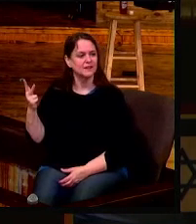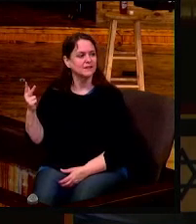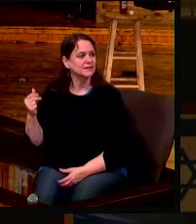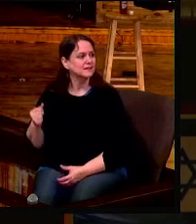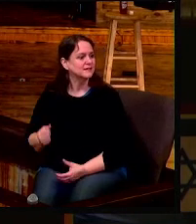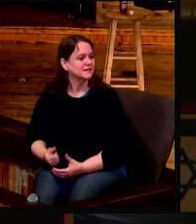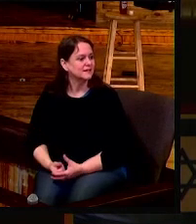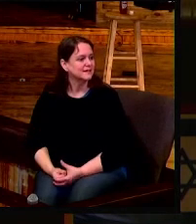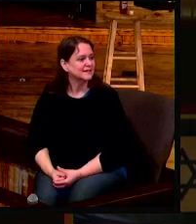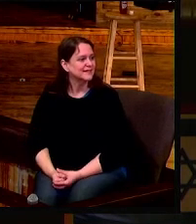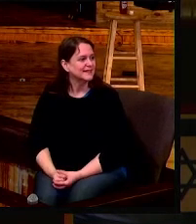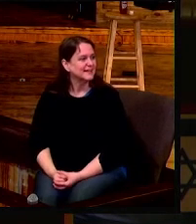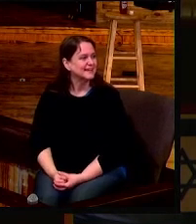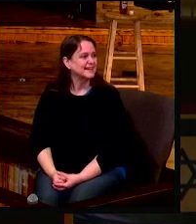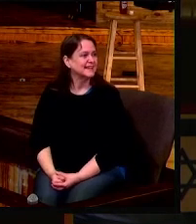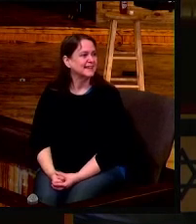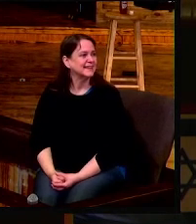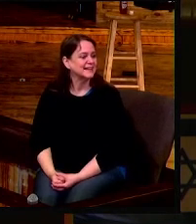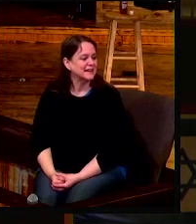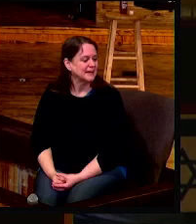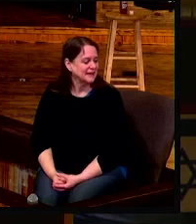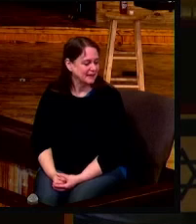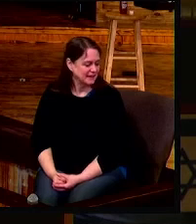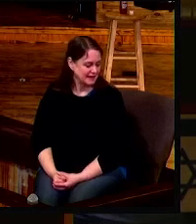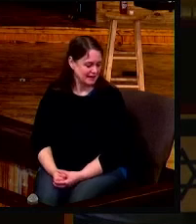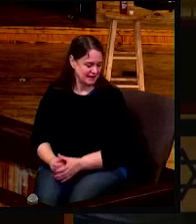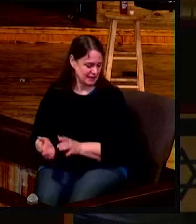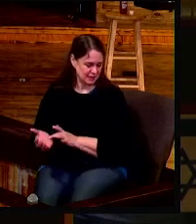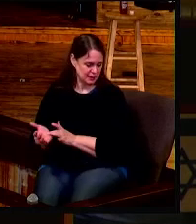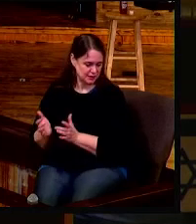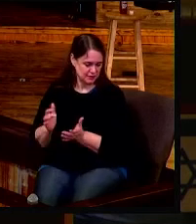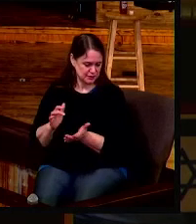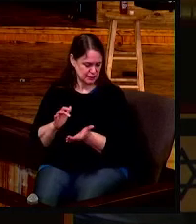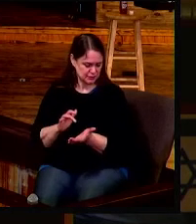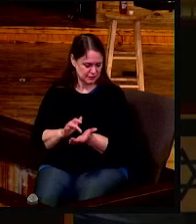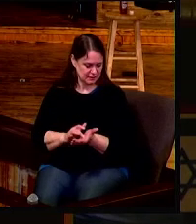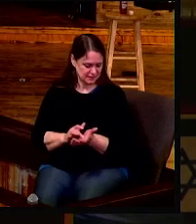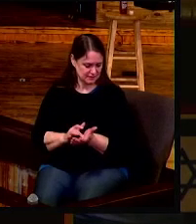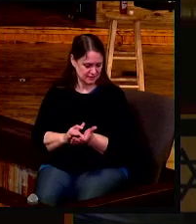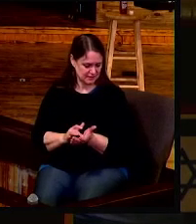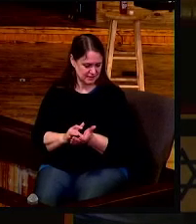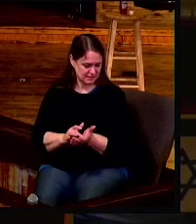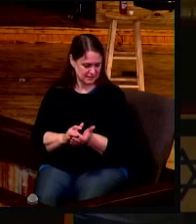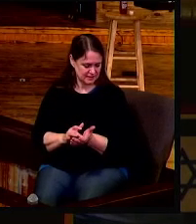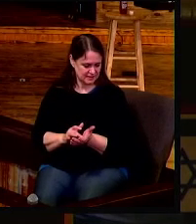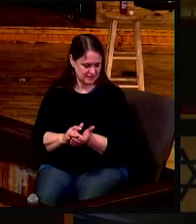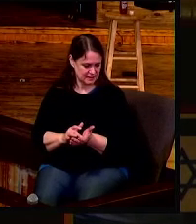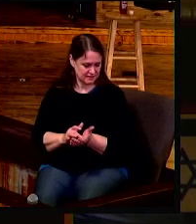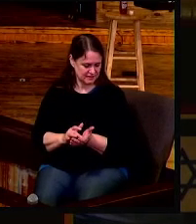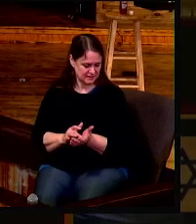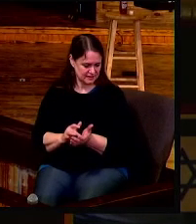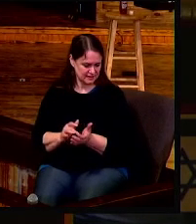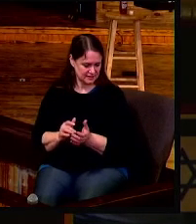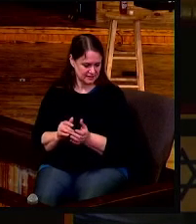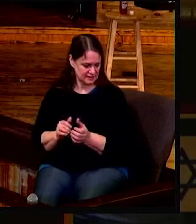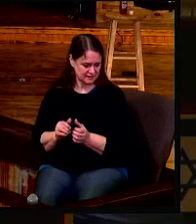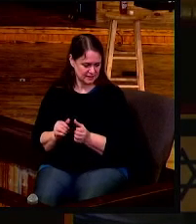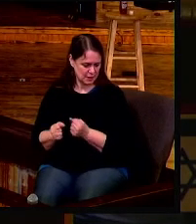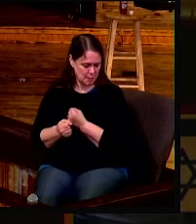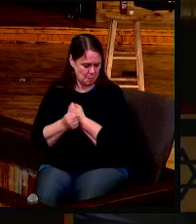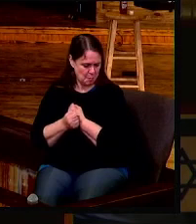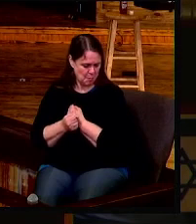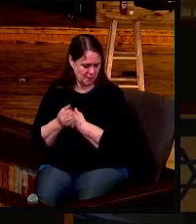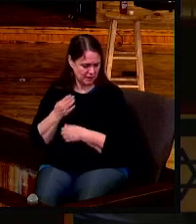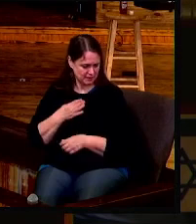half of these scriptures come from that translation. It says, Jesus was matter of fact. Embrace this God life, really embrace it,